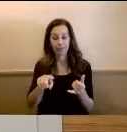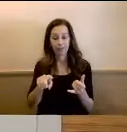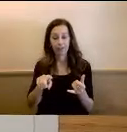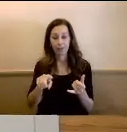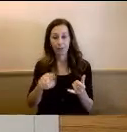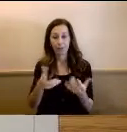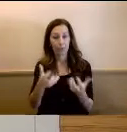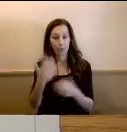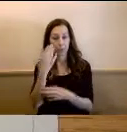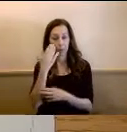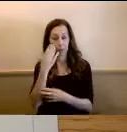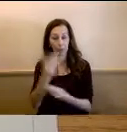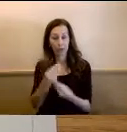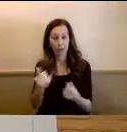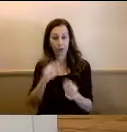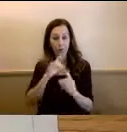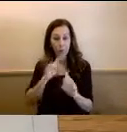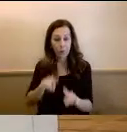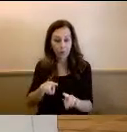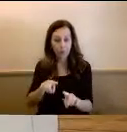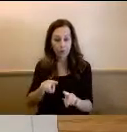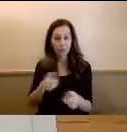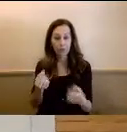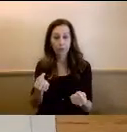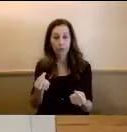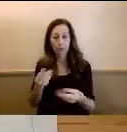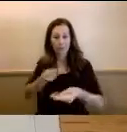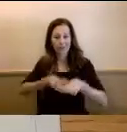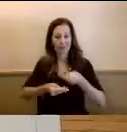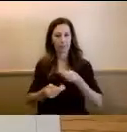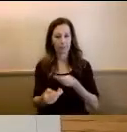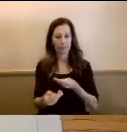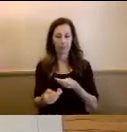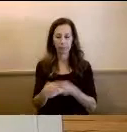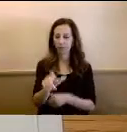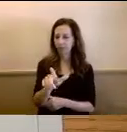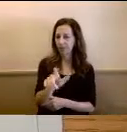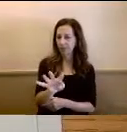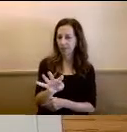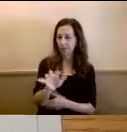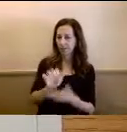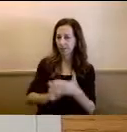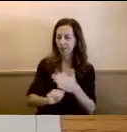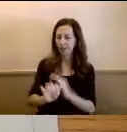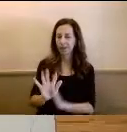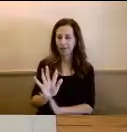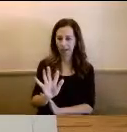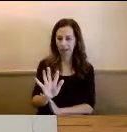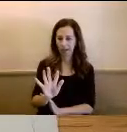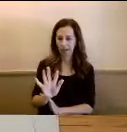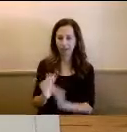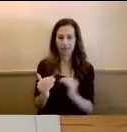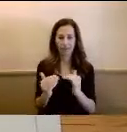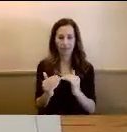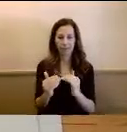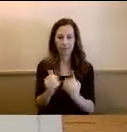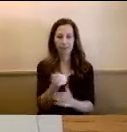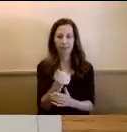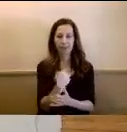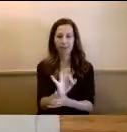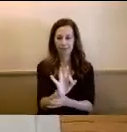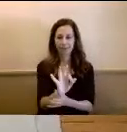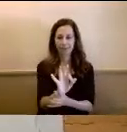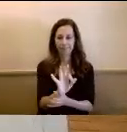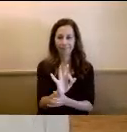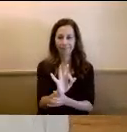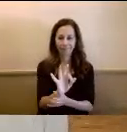the solution, we're going to substitute 24 minus 5 equals